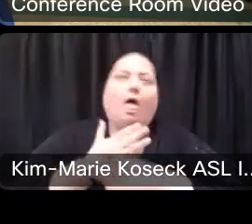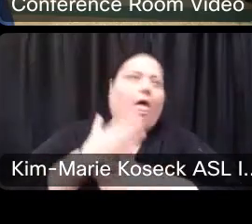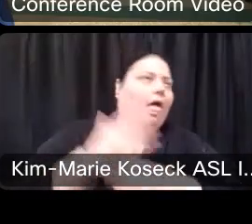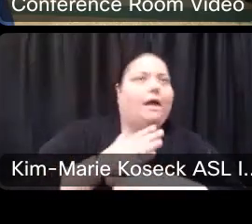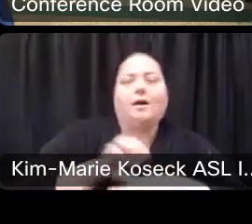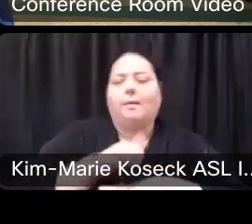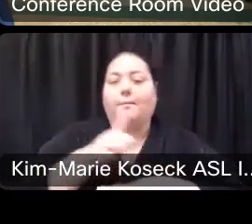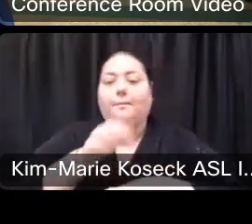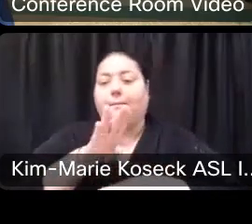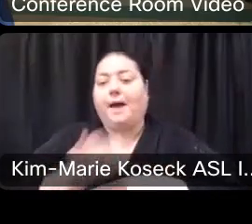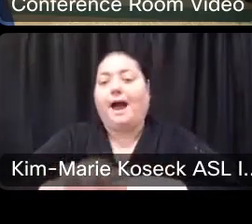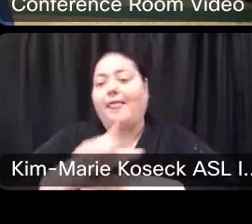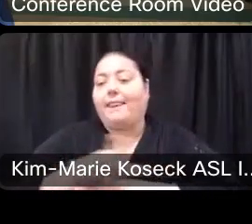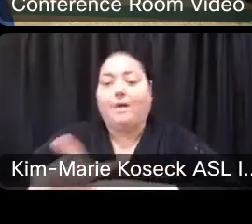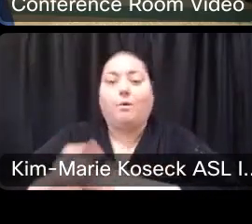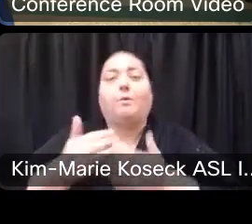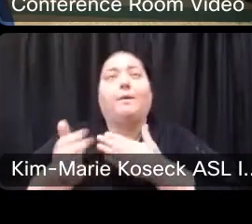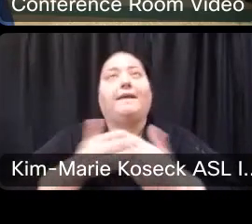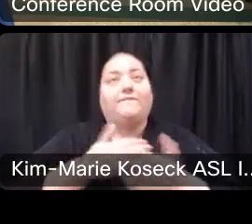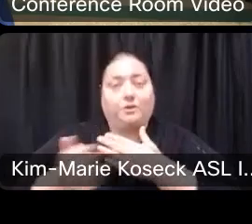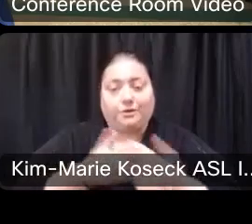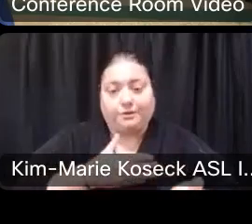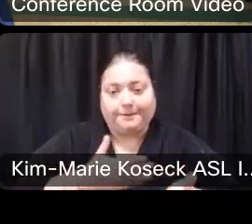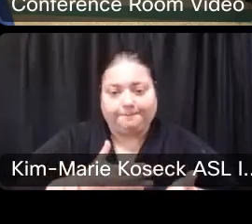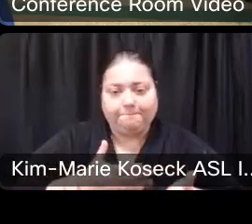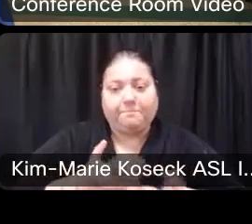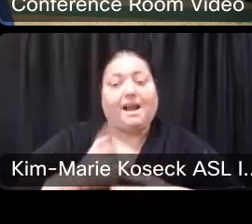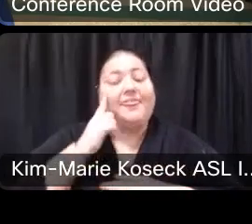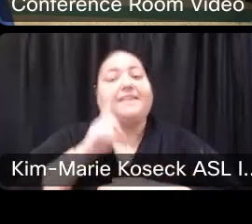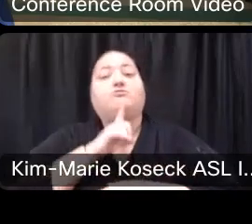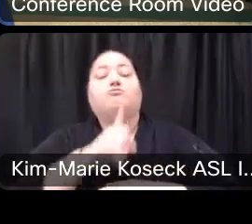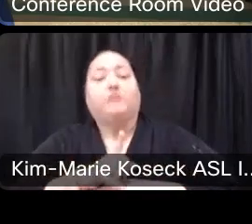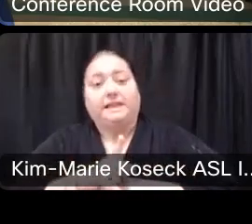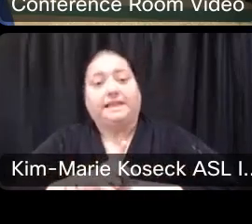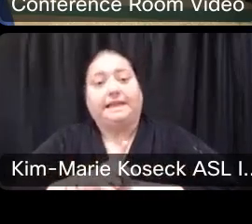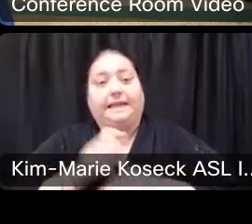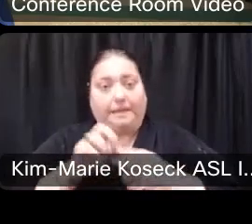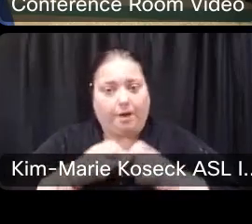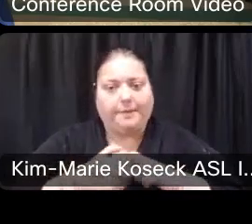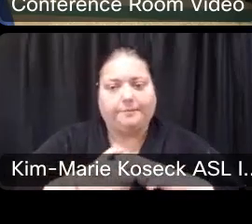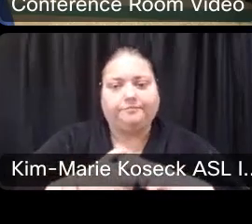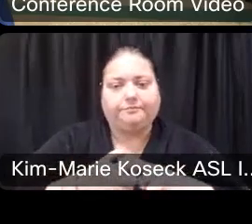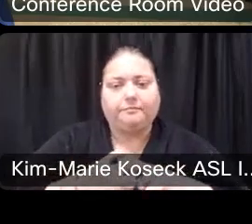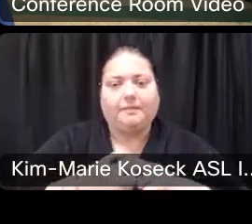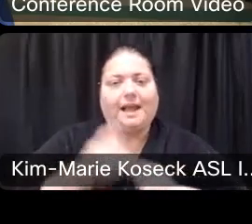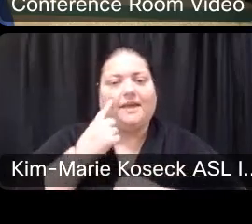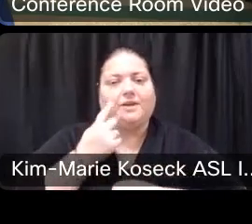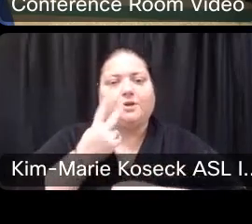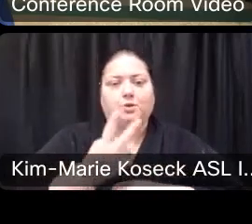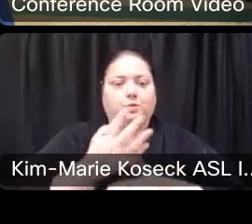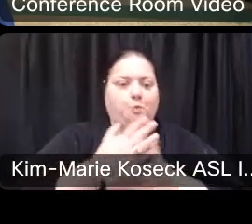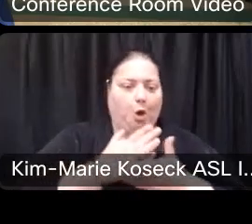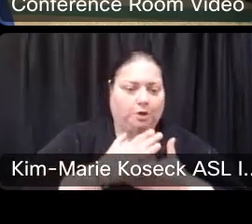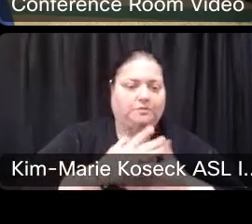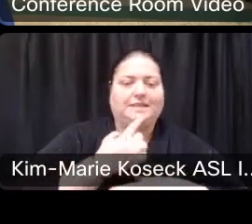this landlord or whatever. So I think that's really an issue. I think there's two segments, again, as we